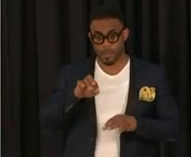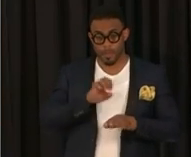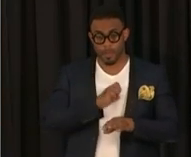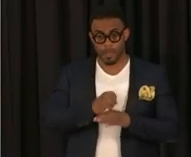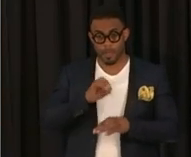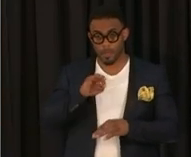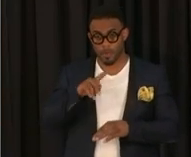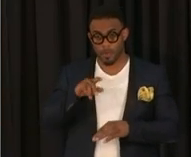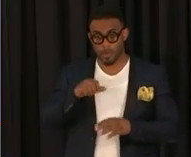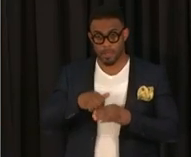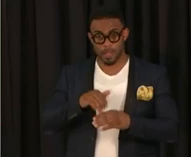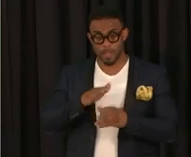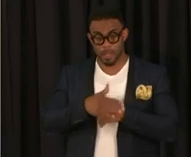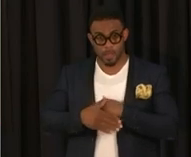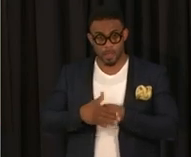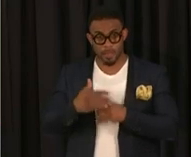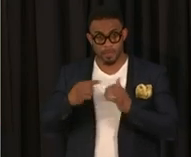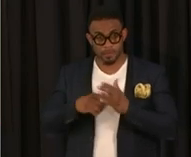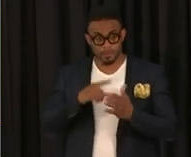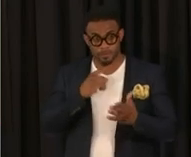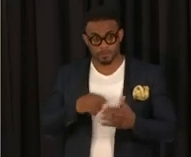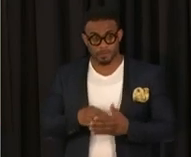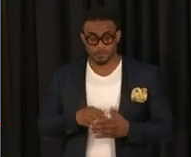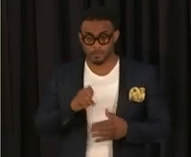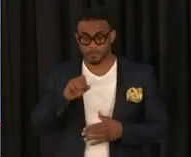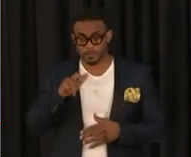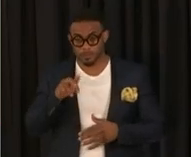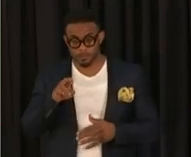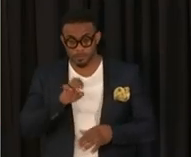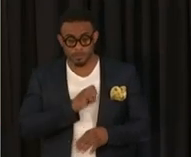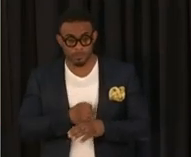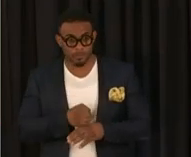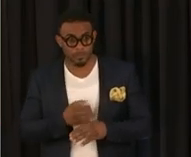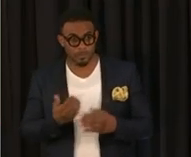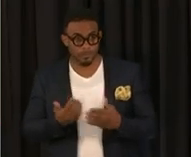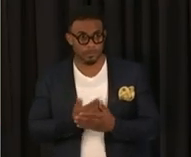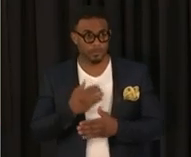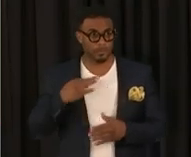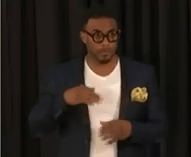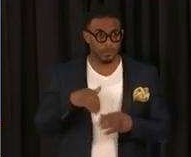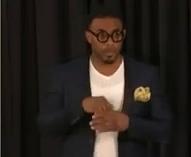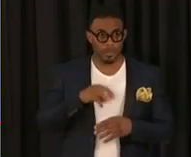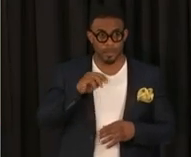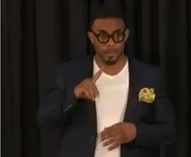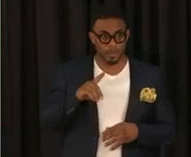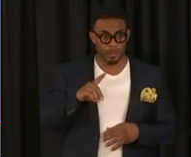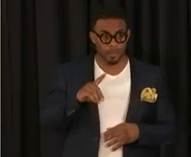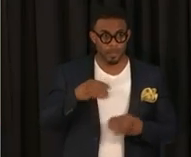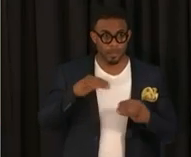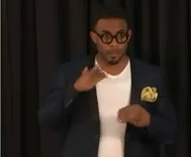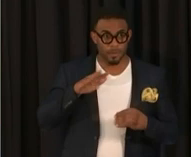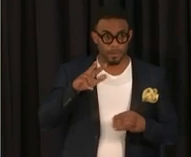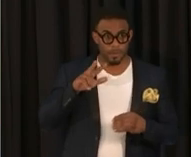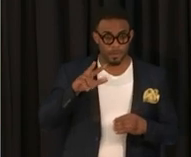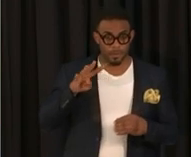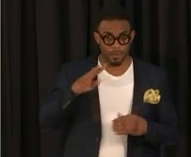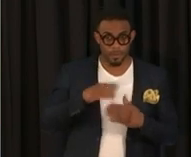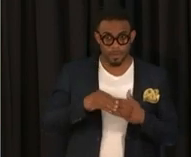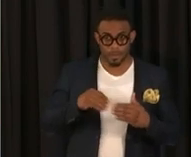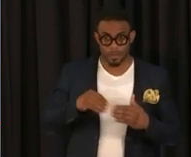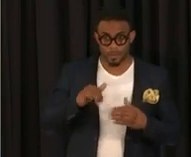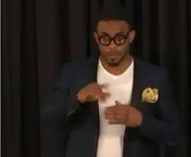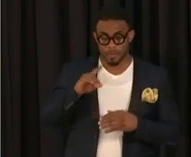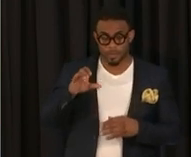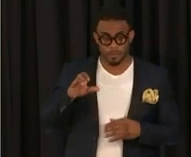solar energy credits in the country. An example is a solar energy renewable credit in Maryland sells for about